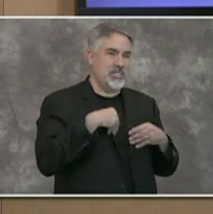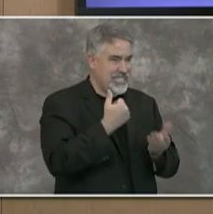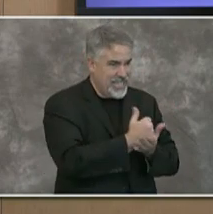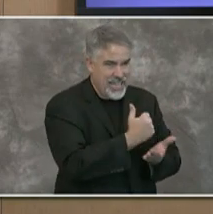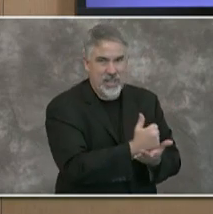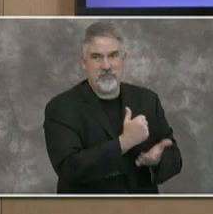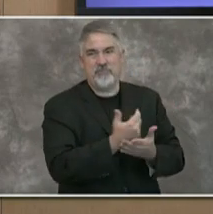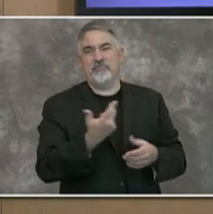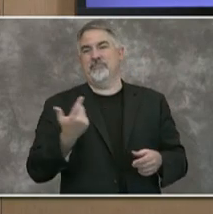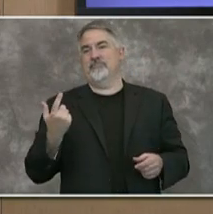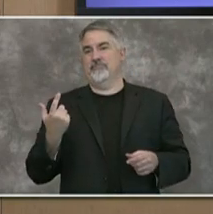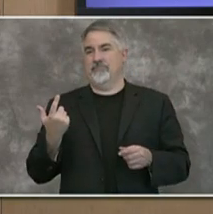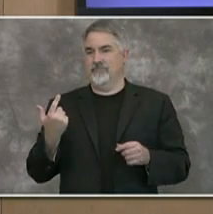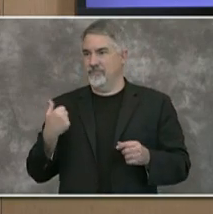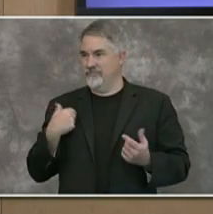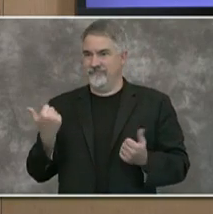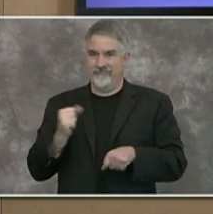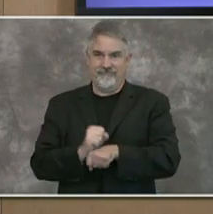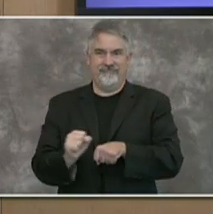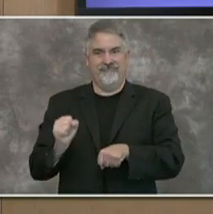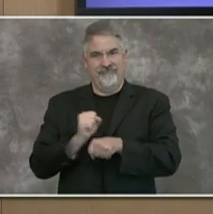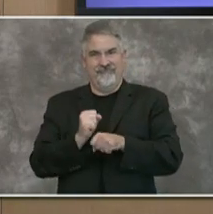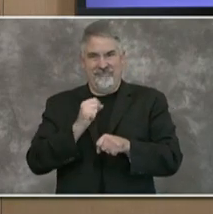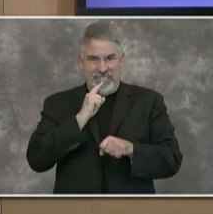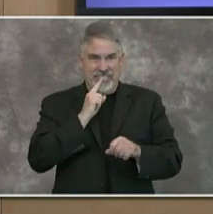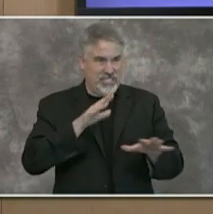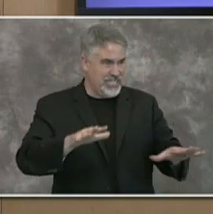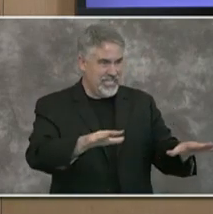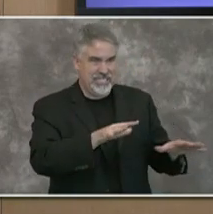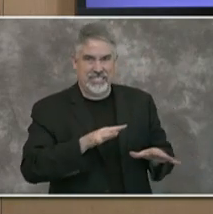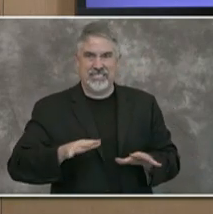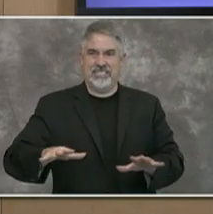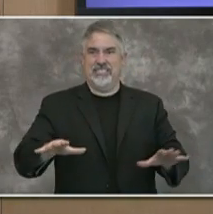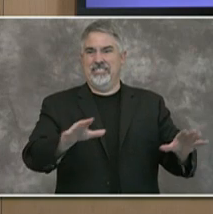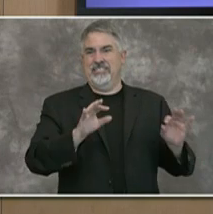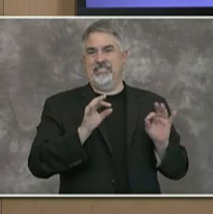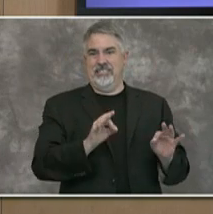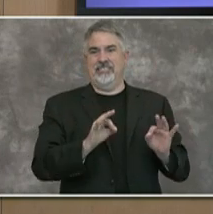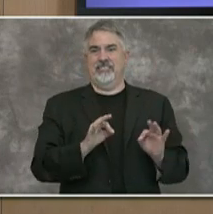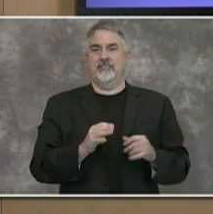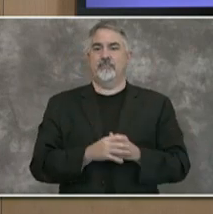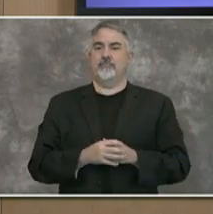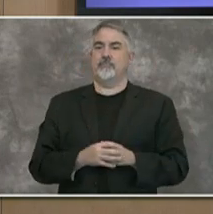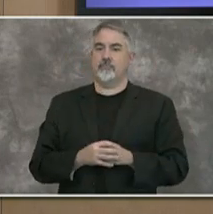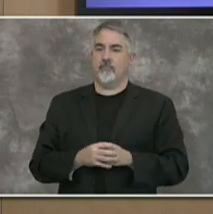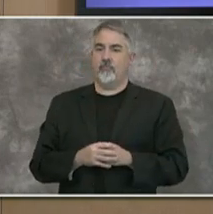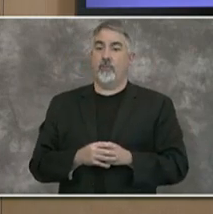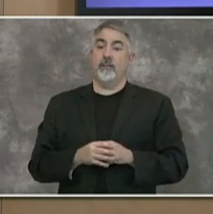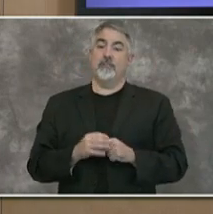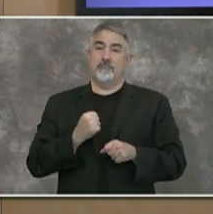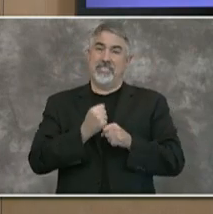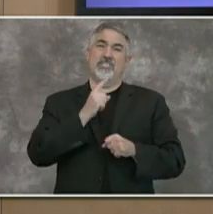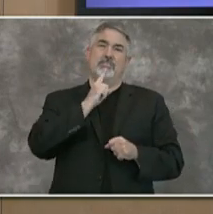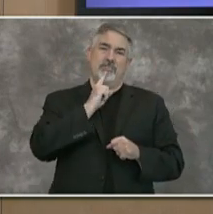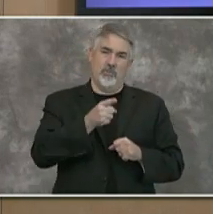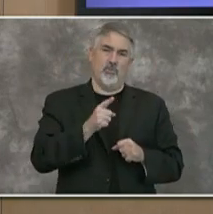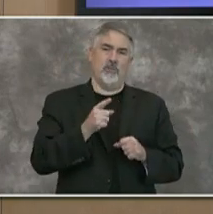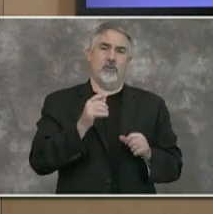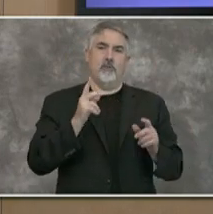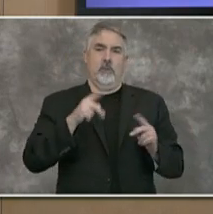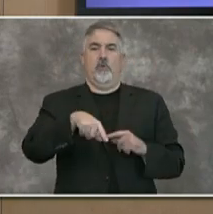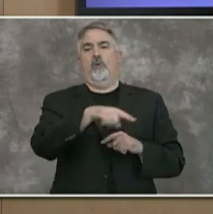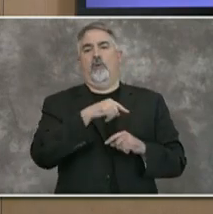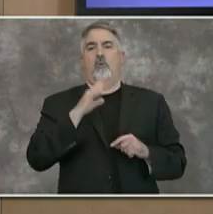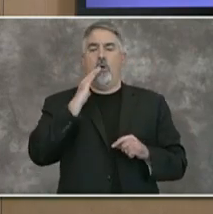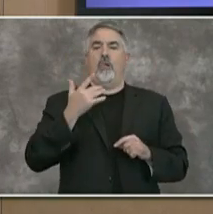community response fund, to ensure, and this gets to the second question you raised, that individuals know that they will be cared for, that